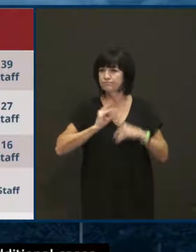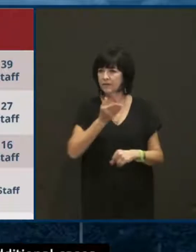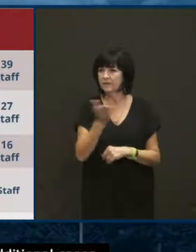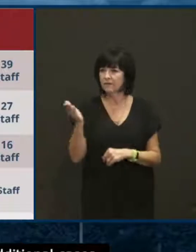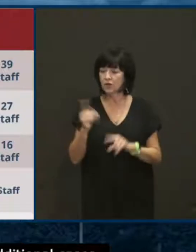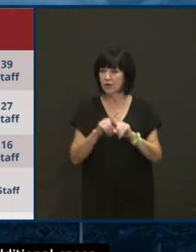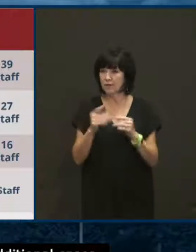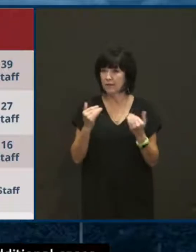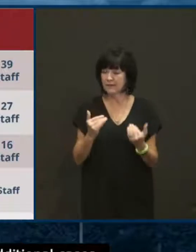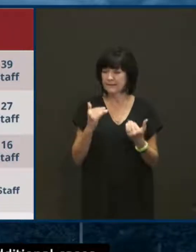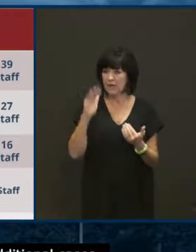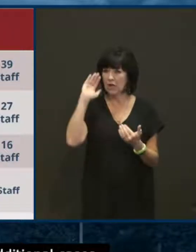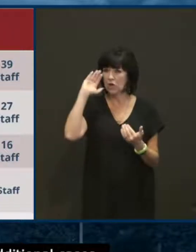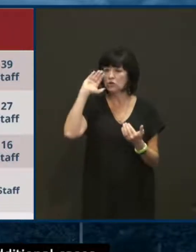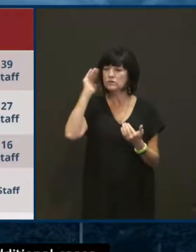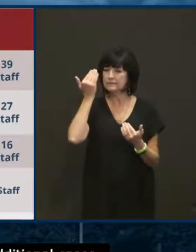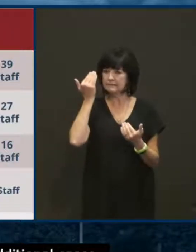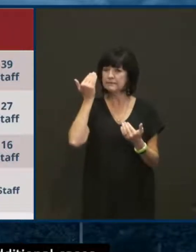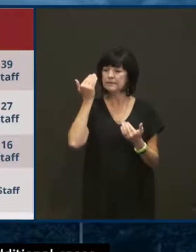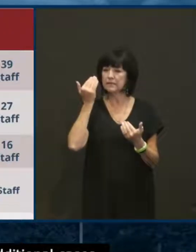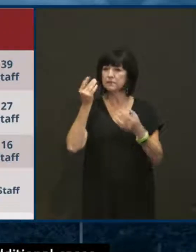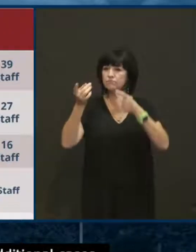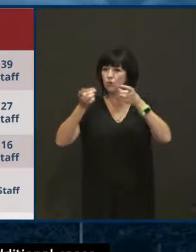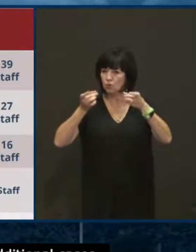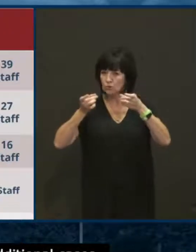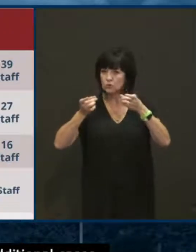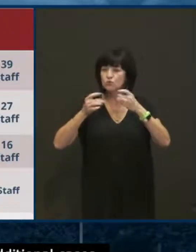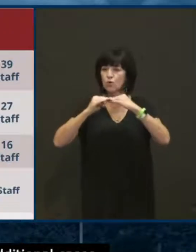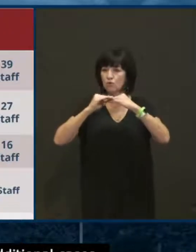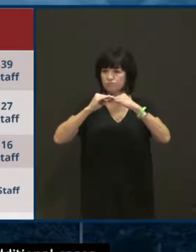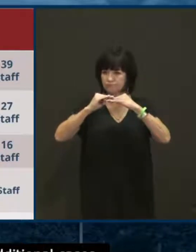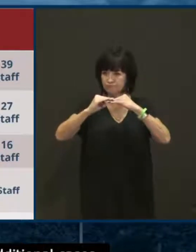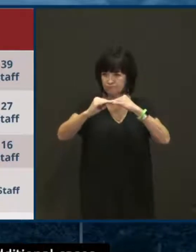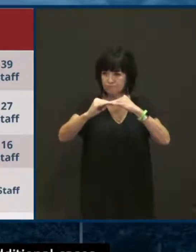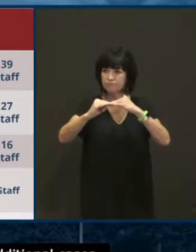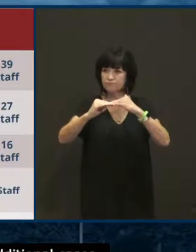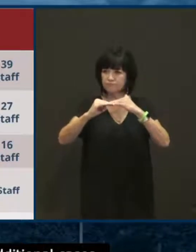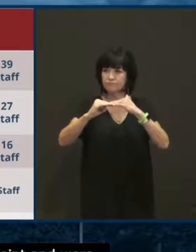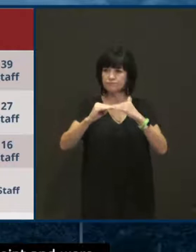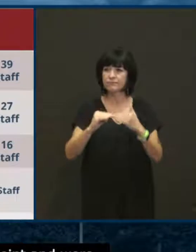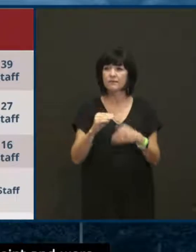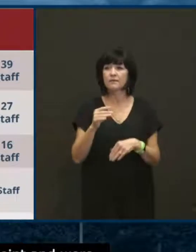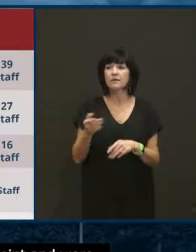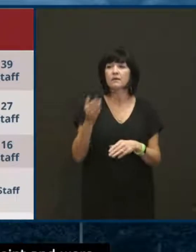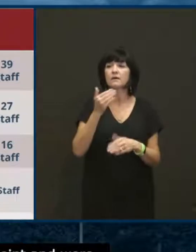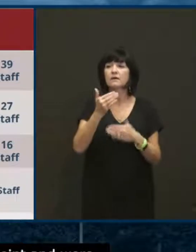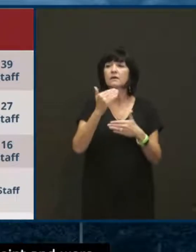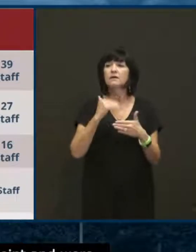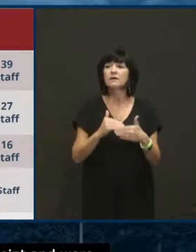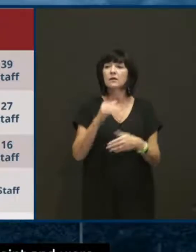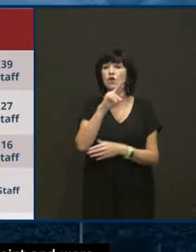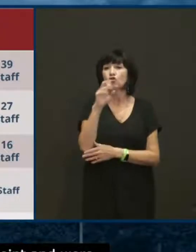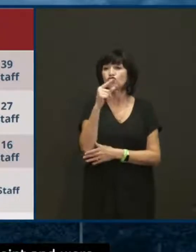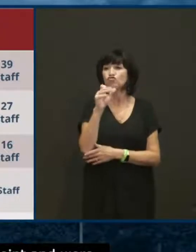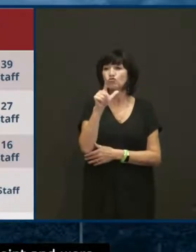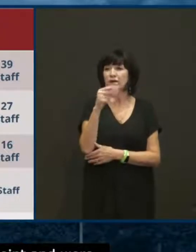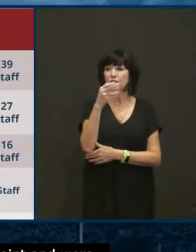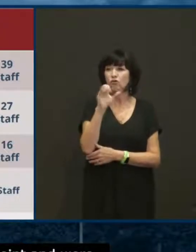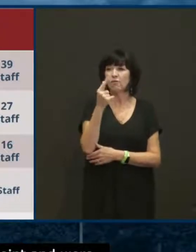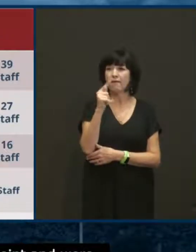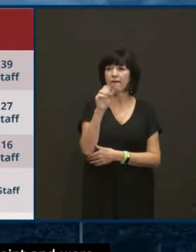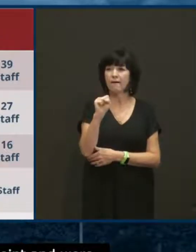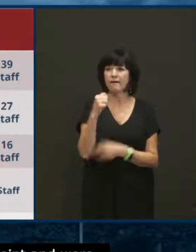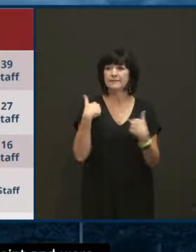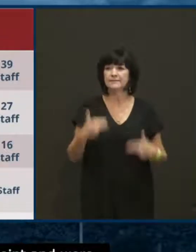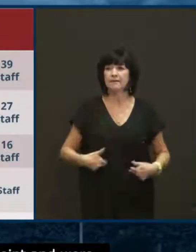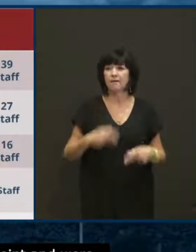be stabilized at this point. We're monitoring Regal Heights Healthcare and Rehabilitation Center in Hockessin,